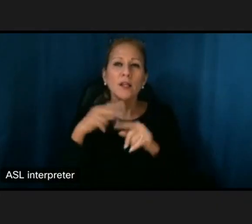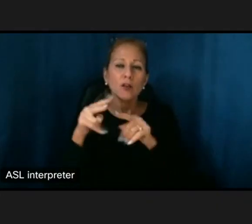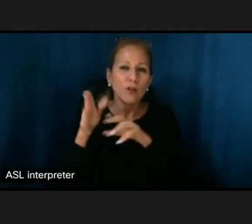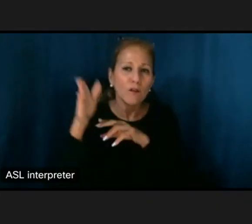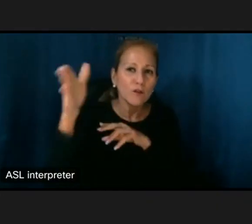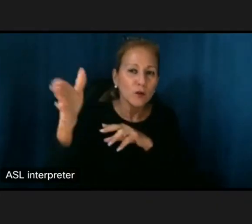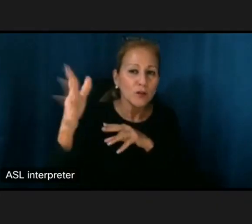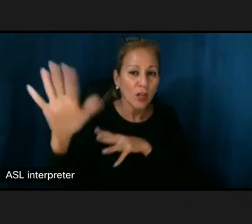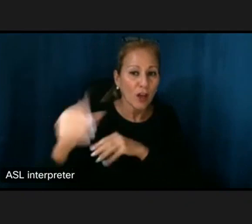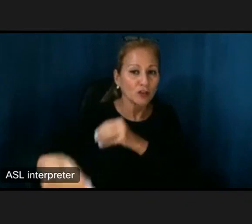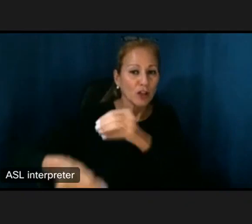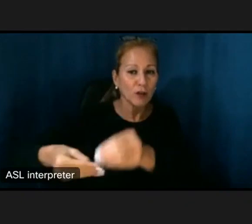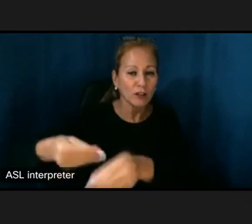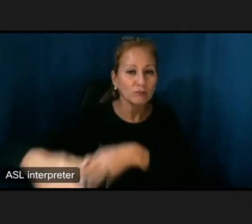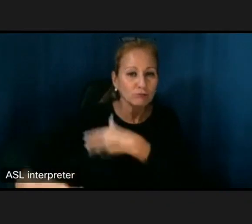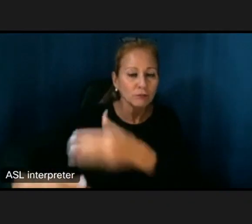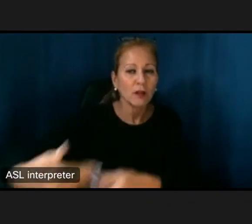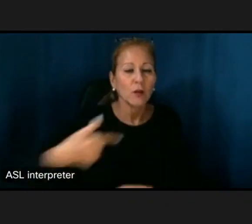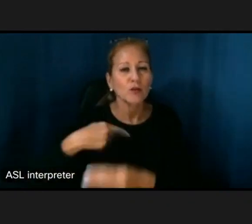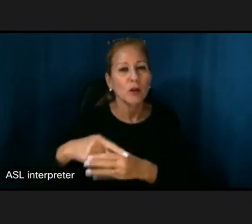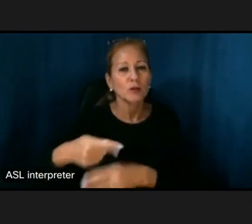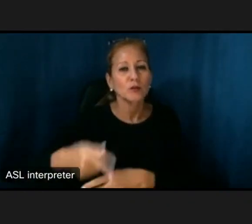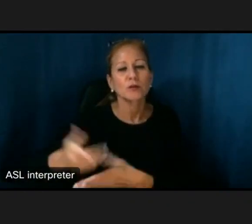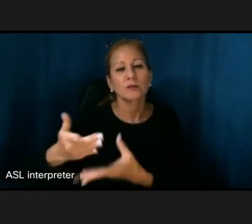for future generations.